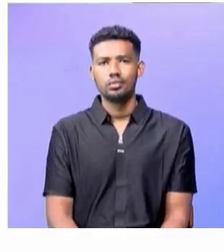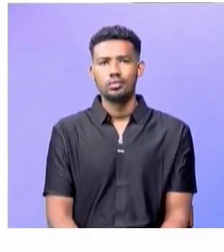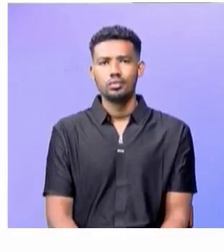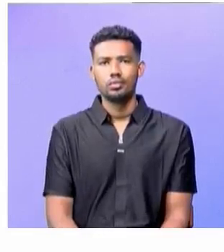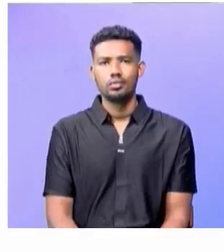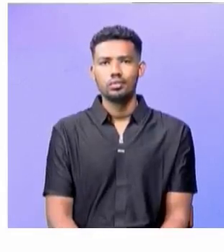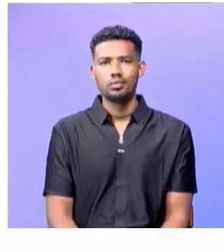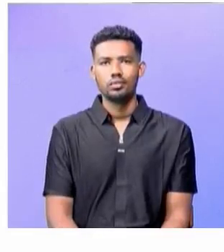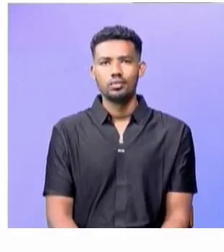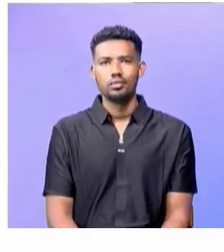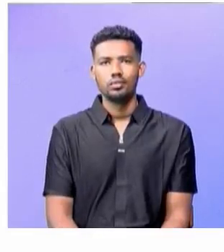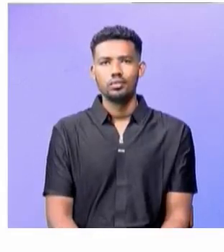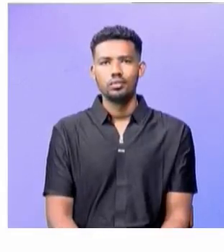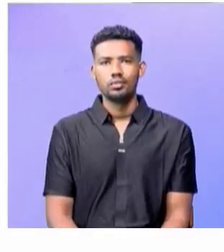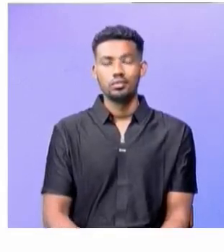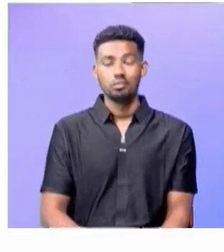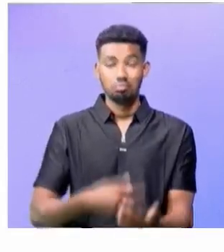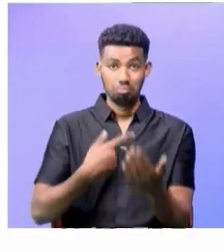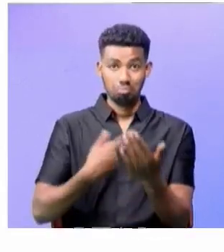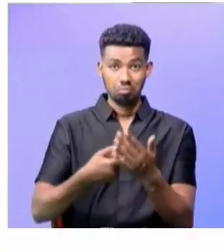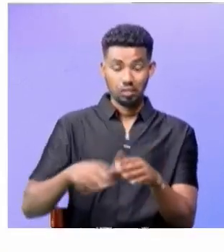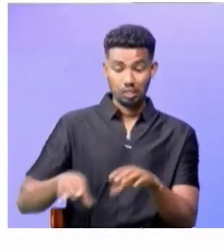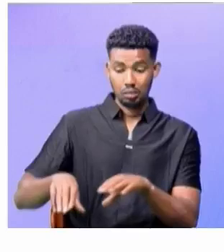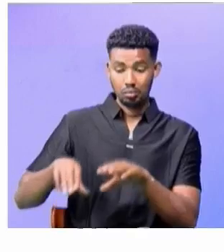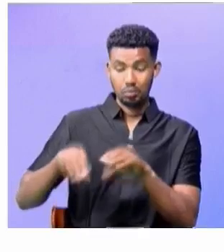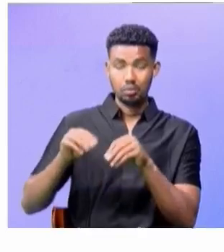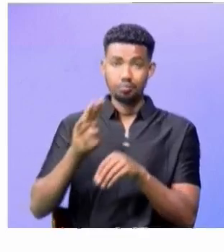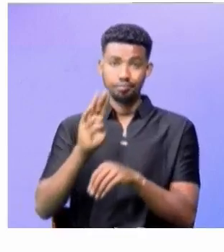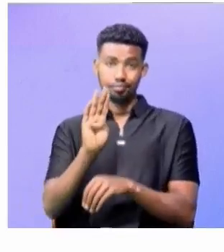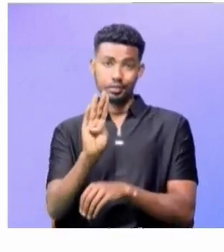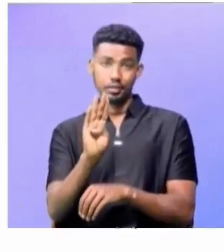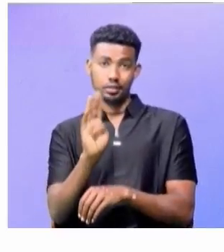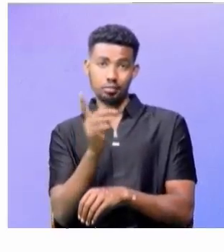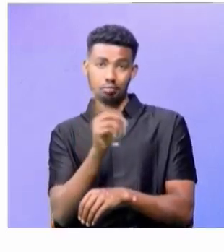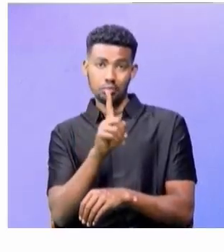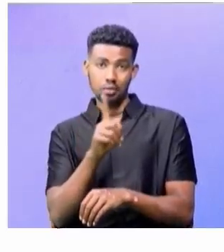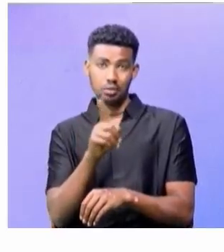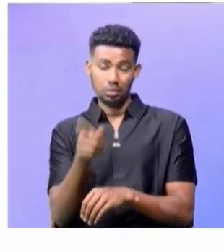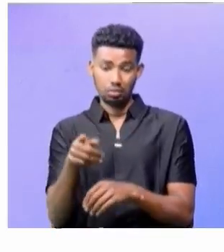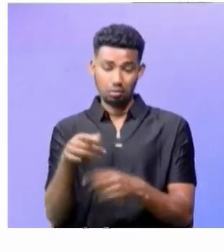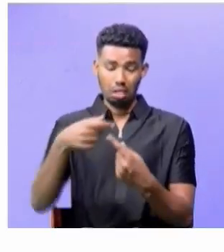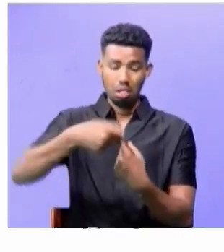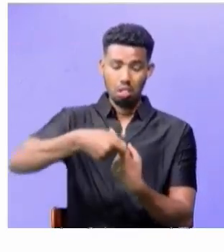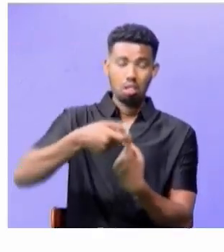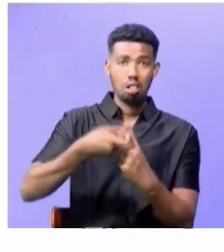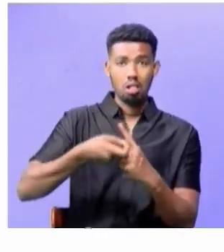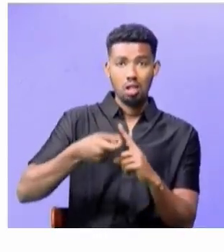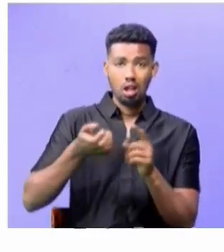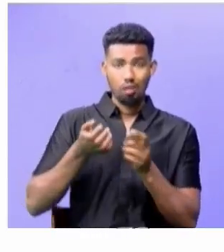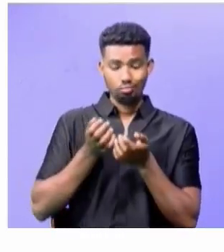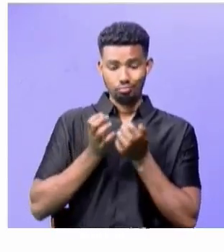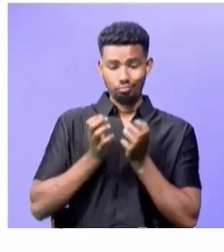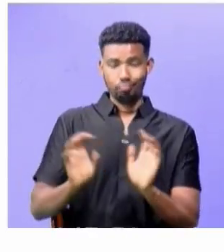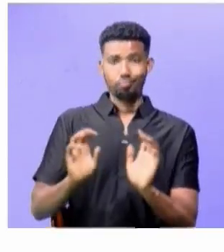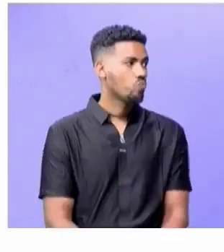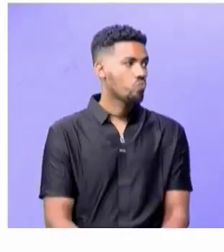So student B might don't like banana. So there is example.